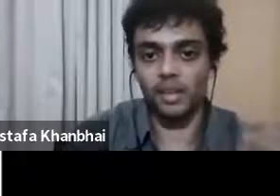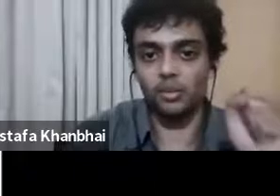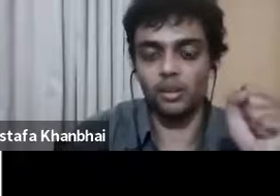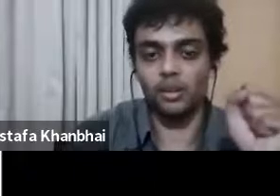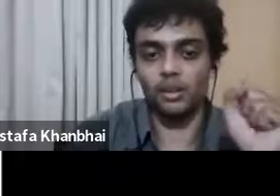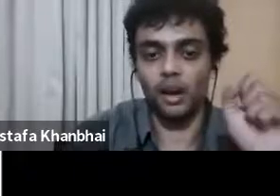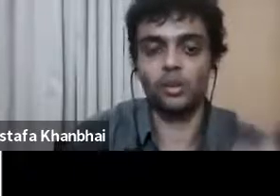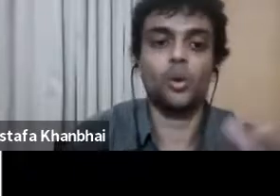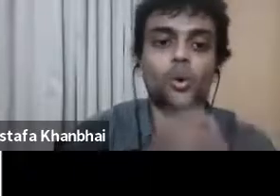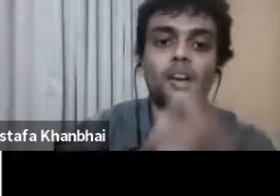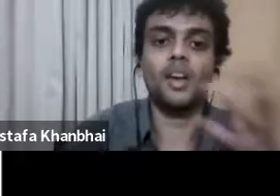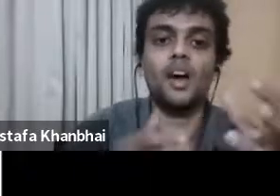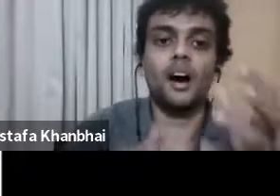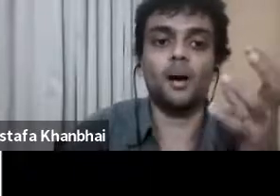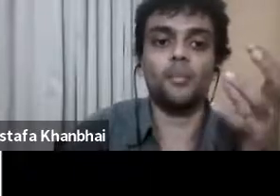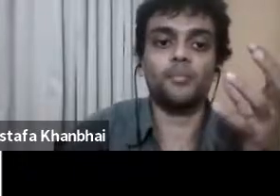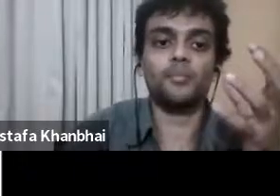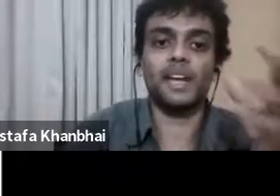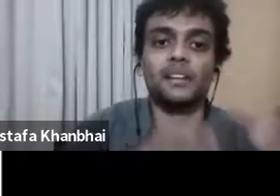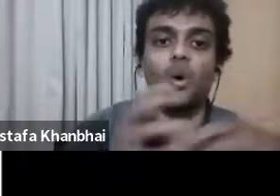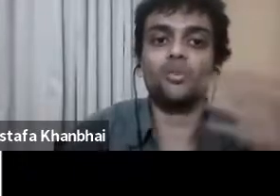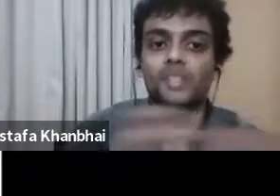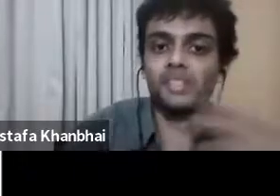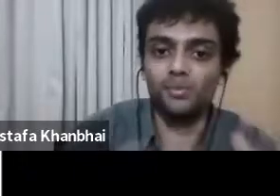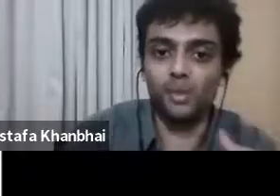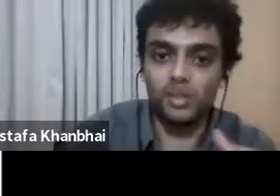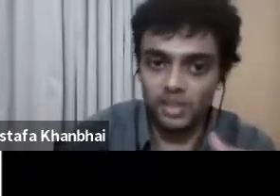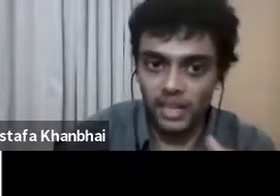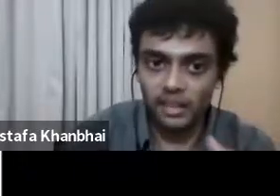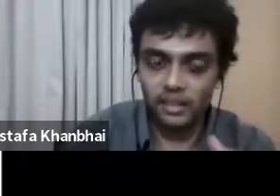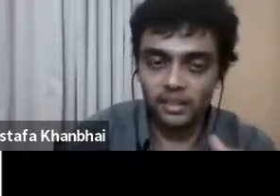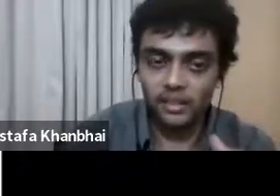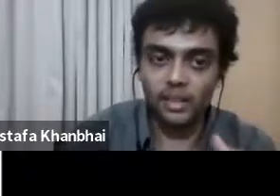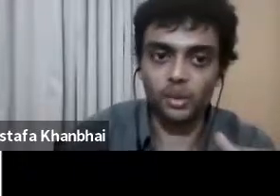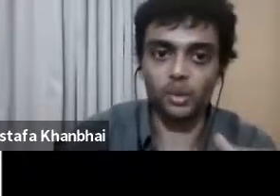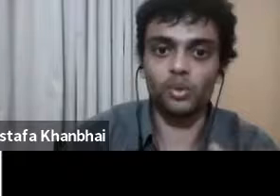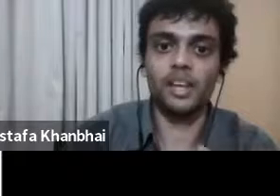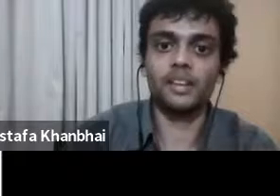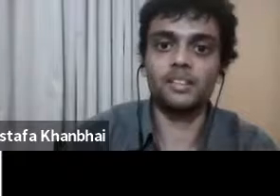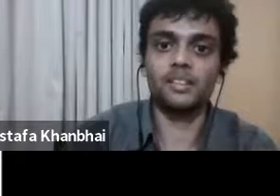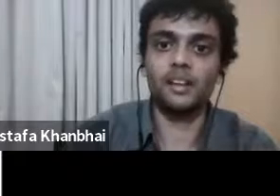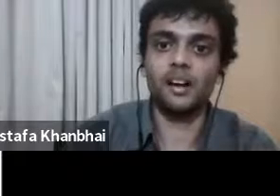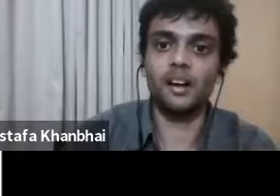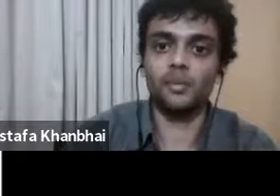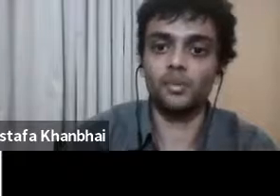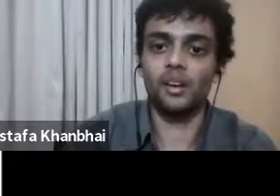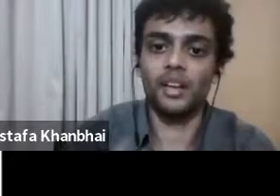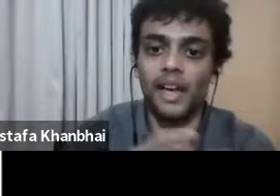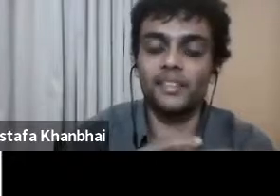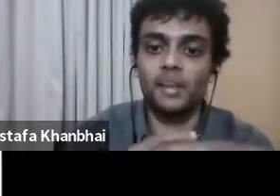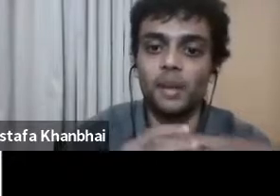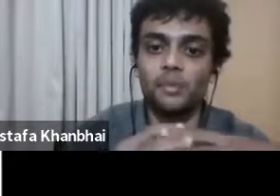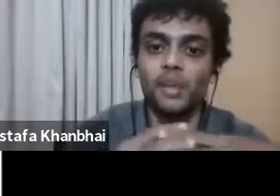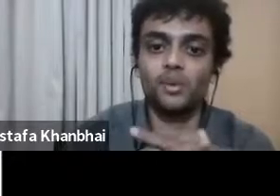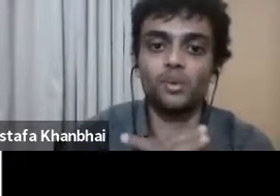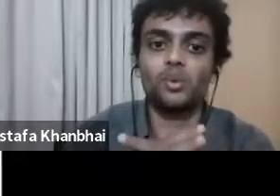contemporary artists navigate the art world, knowing that all of these influences are there. There is like